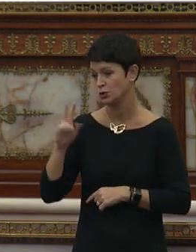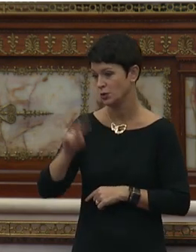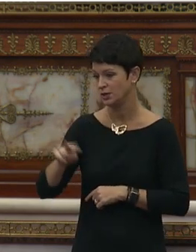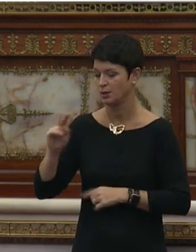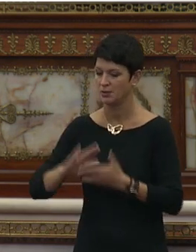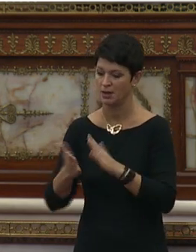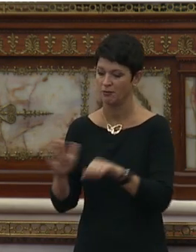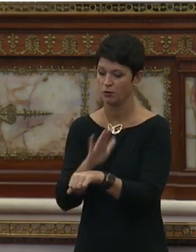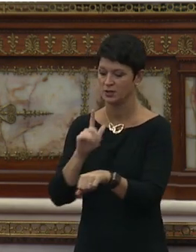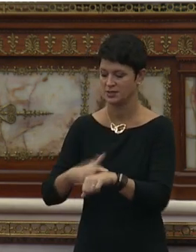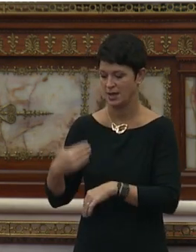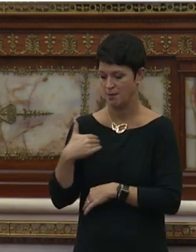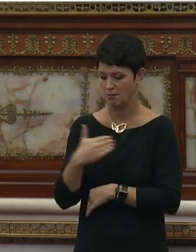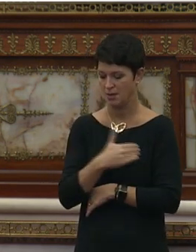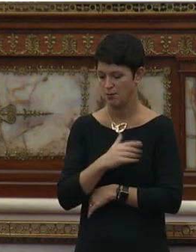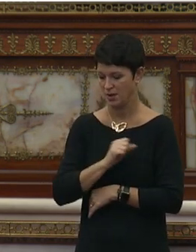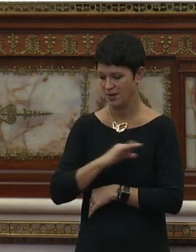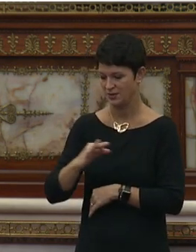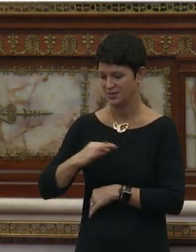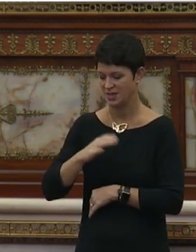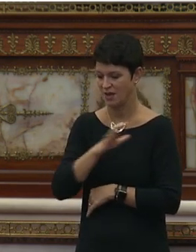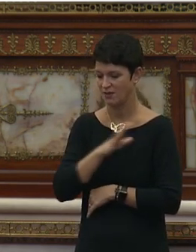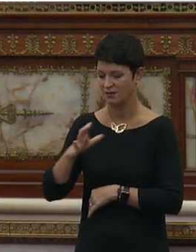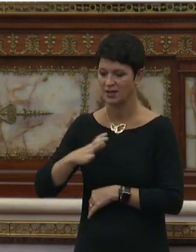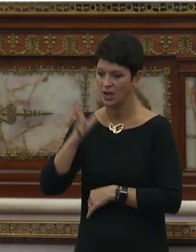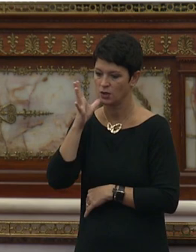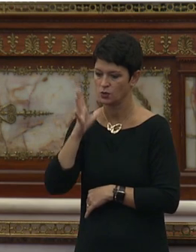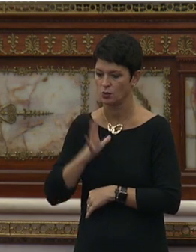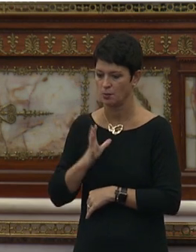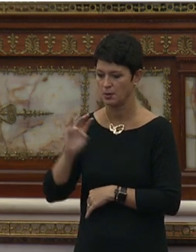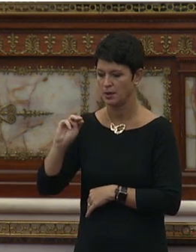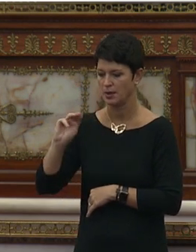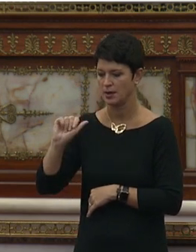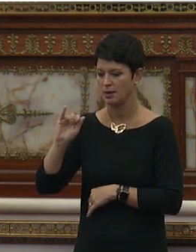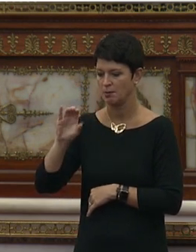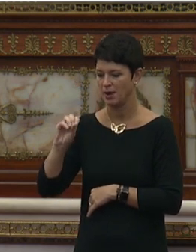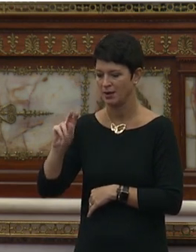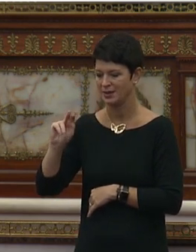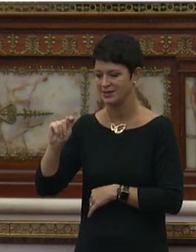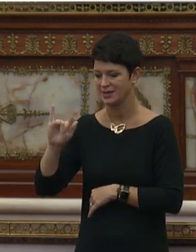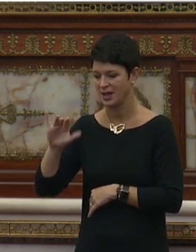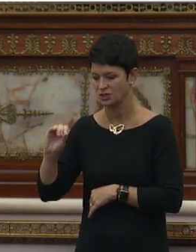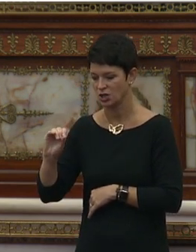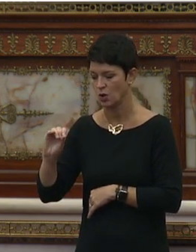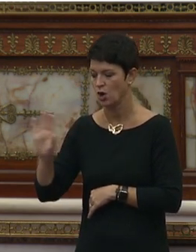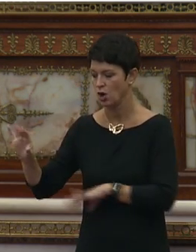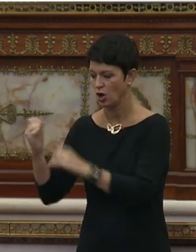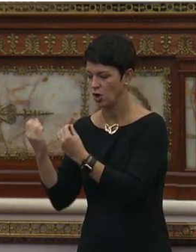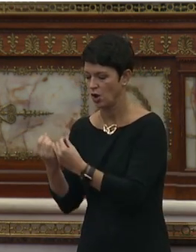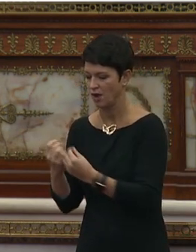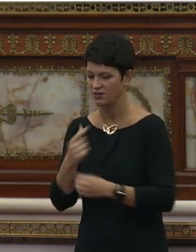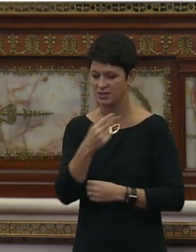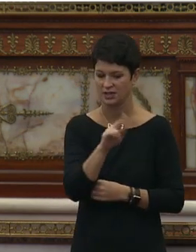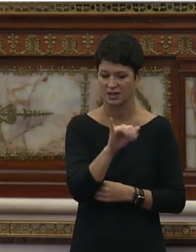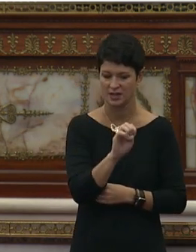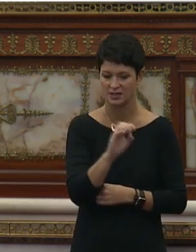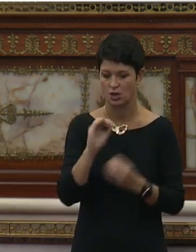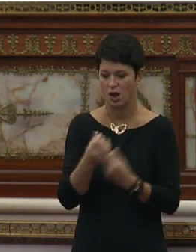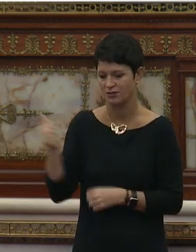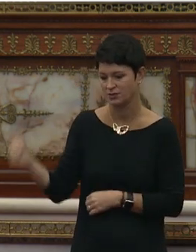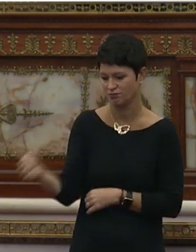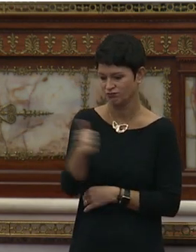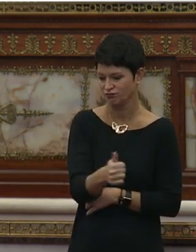became a full-time member of the staff of Councilwoman Marion Tasco and bounced between her office and Gussie's office doing